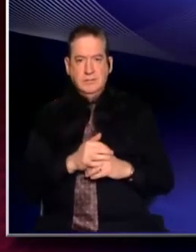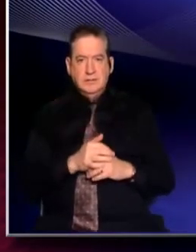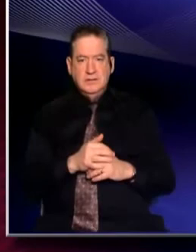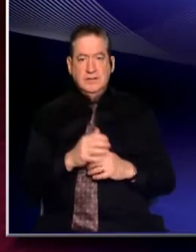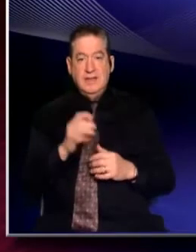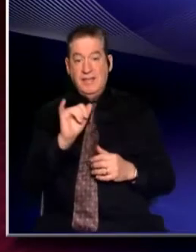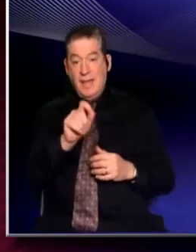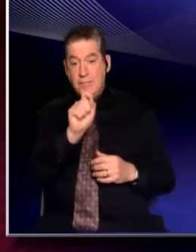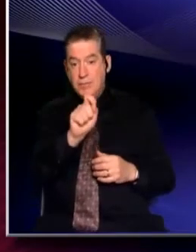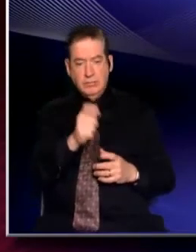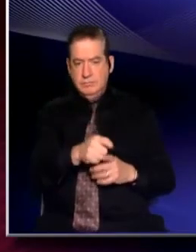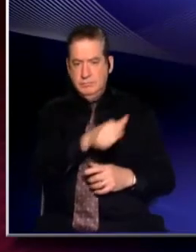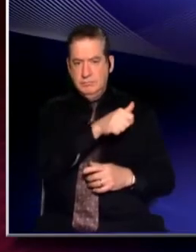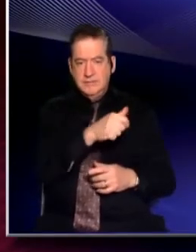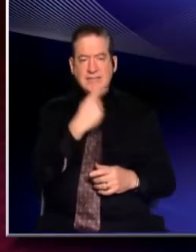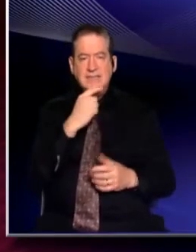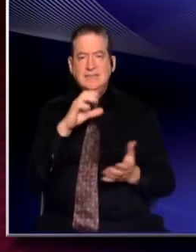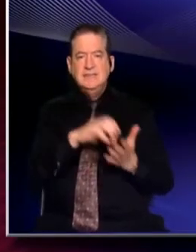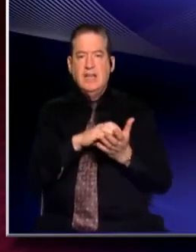Delete that period and then say section